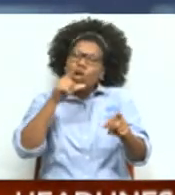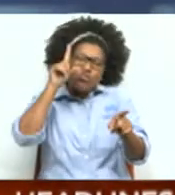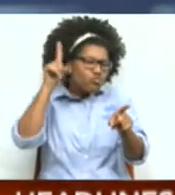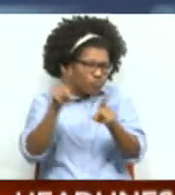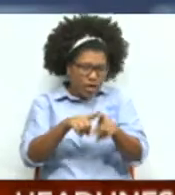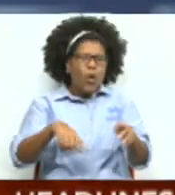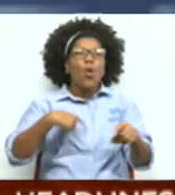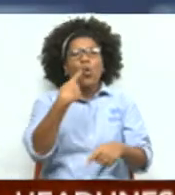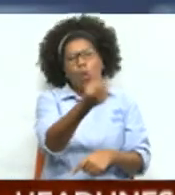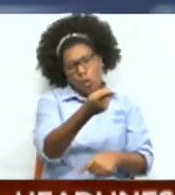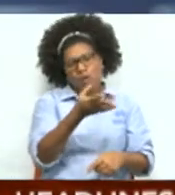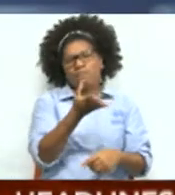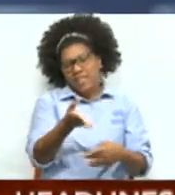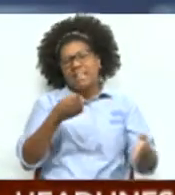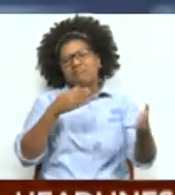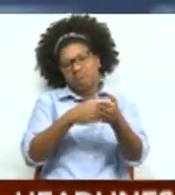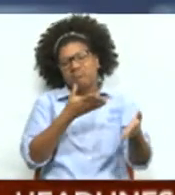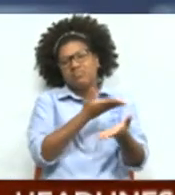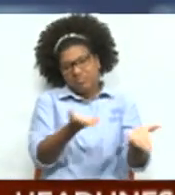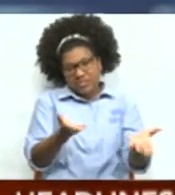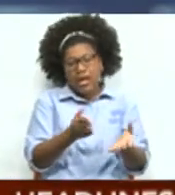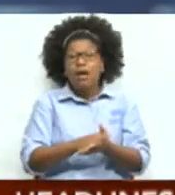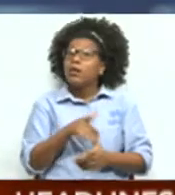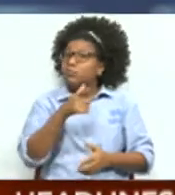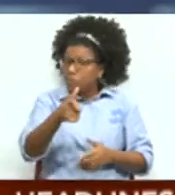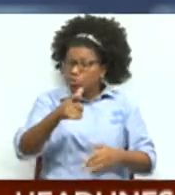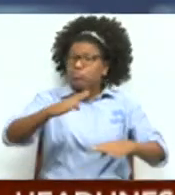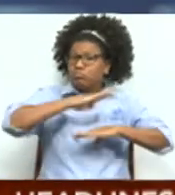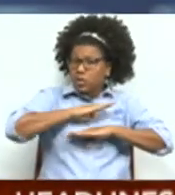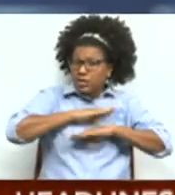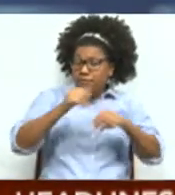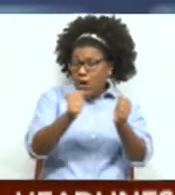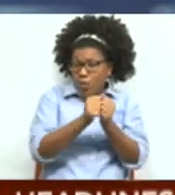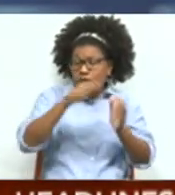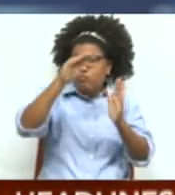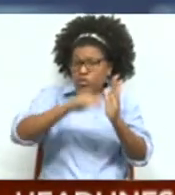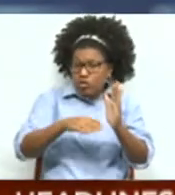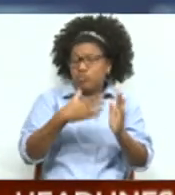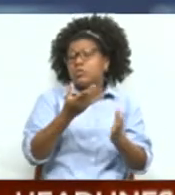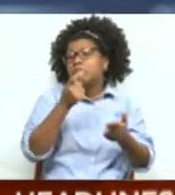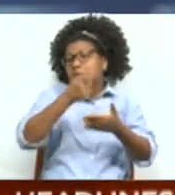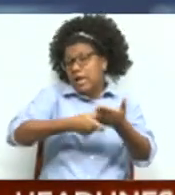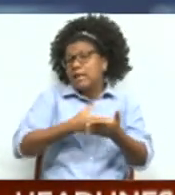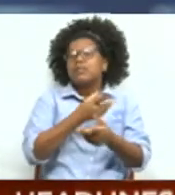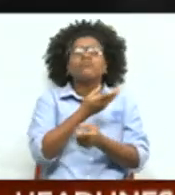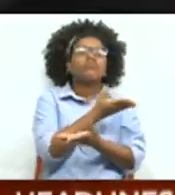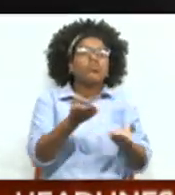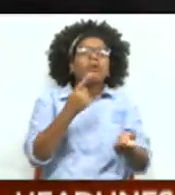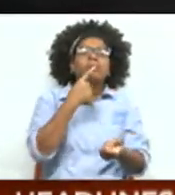are satisfied with the reduction in property tax. Here's what some of you had to say.